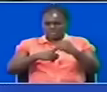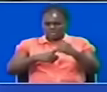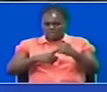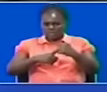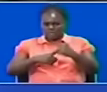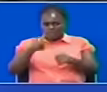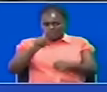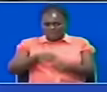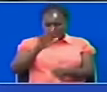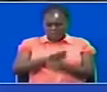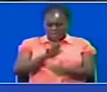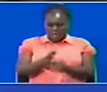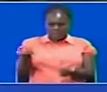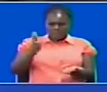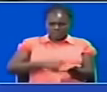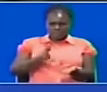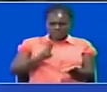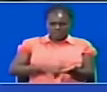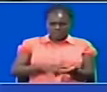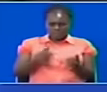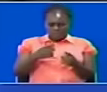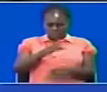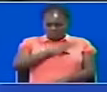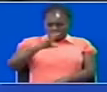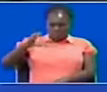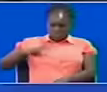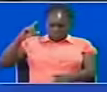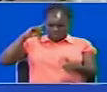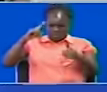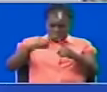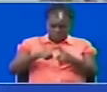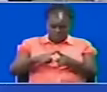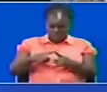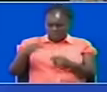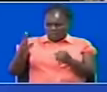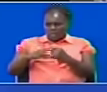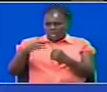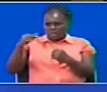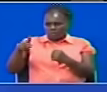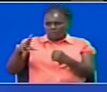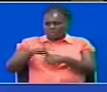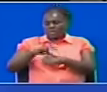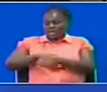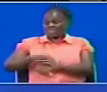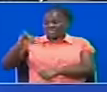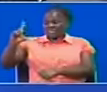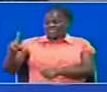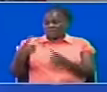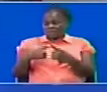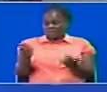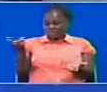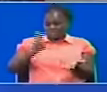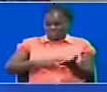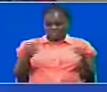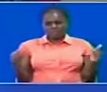side during the mass voter registration exercise. The commission said it was targeting 9.2 million Kenyans who had acquired national identity cards but are